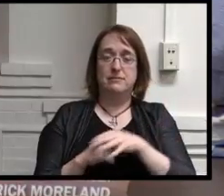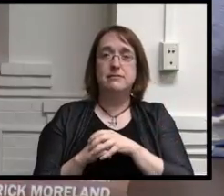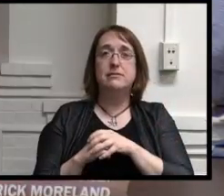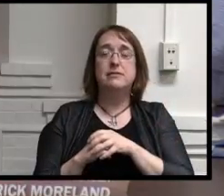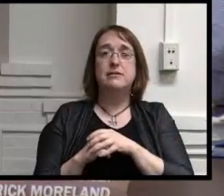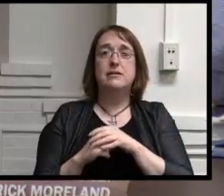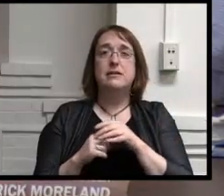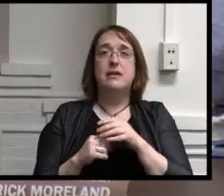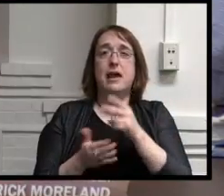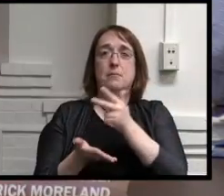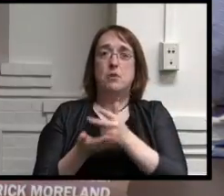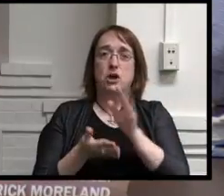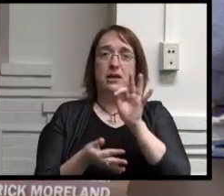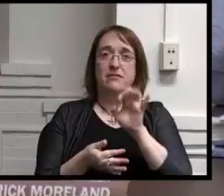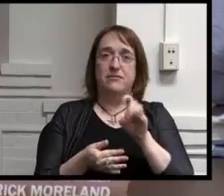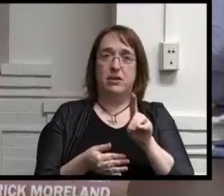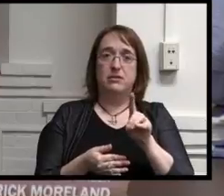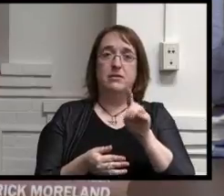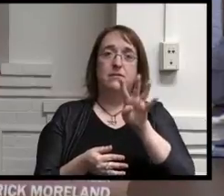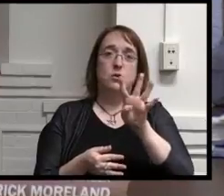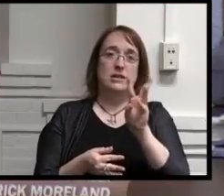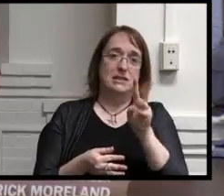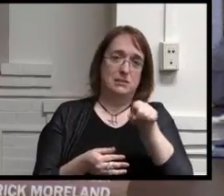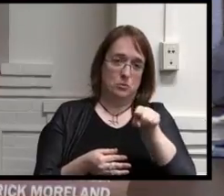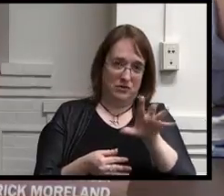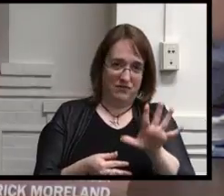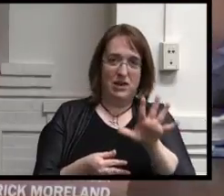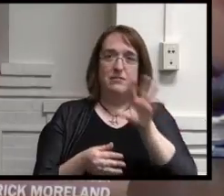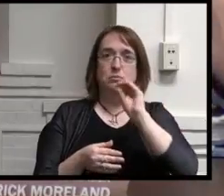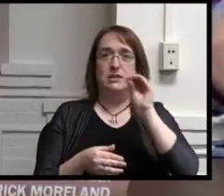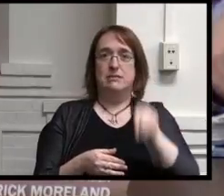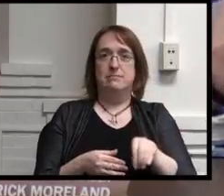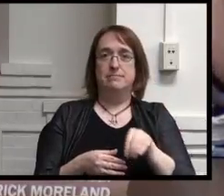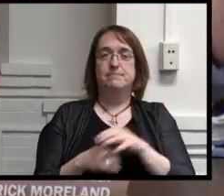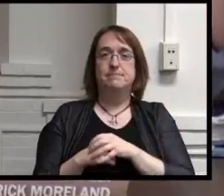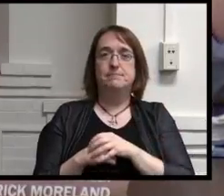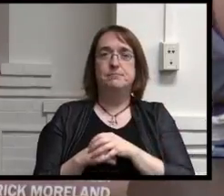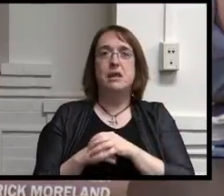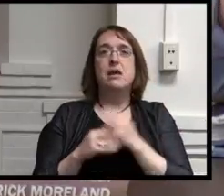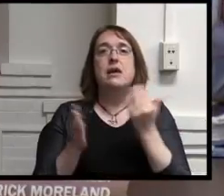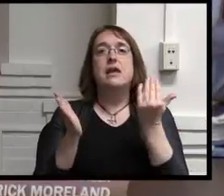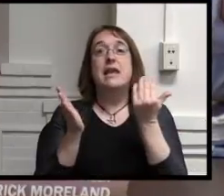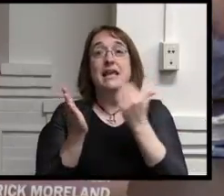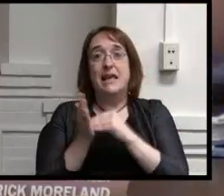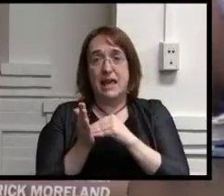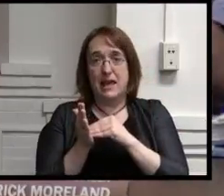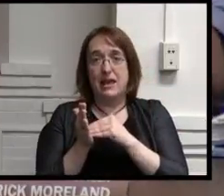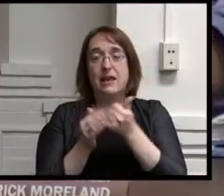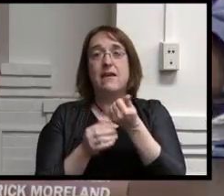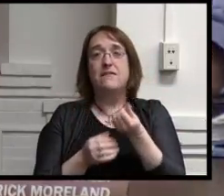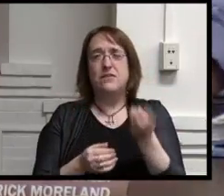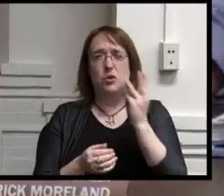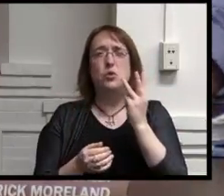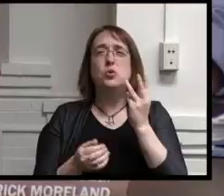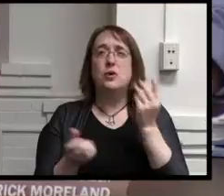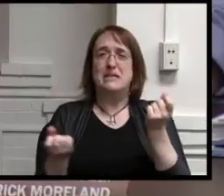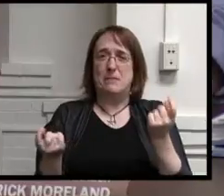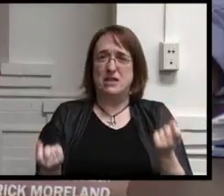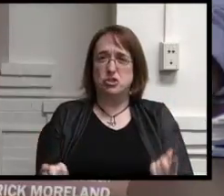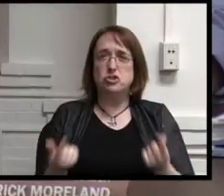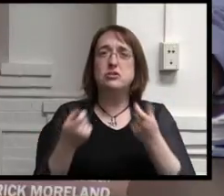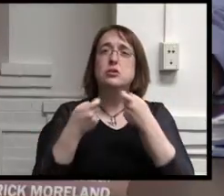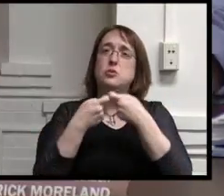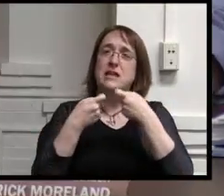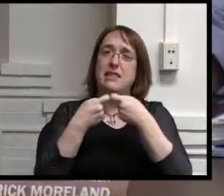and the parking fund was at 46.5%. And again, we have a couple of expenditures in the